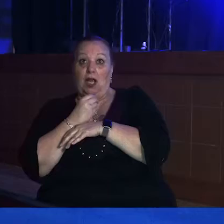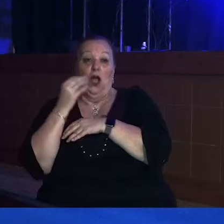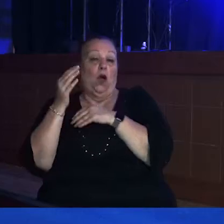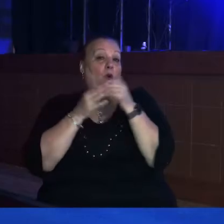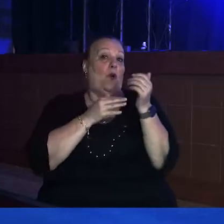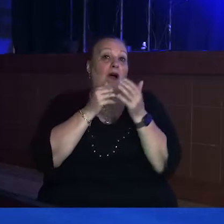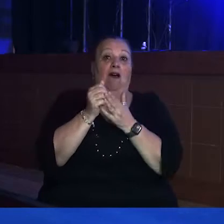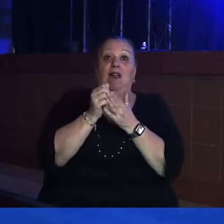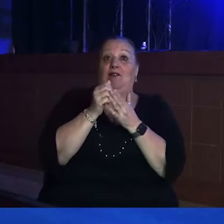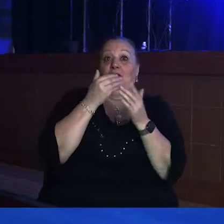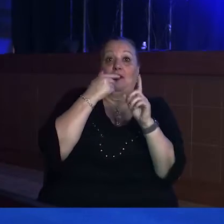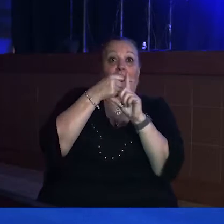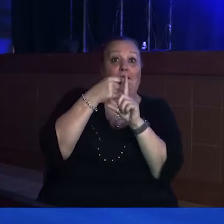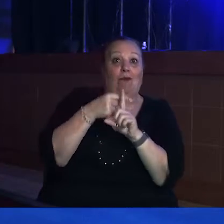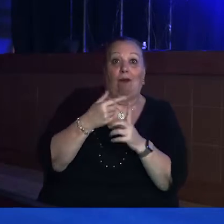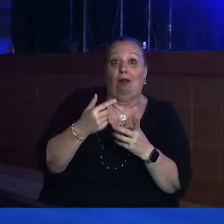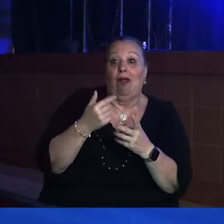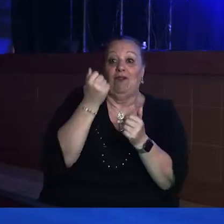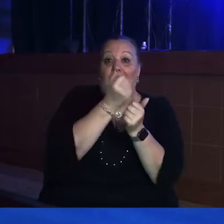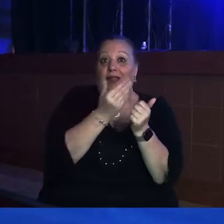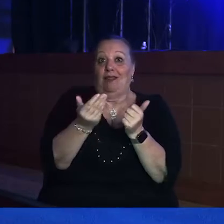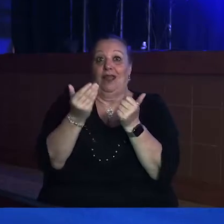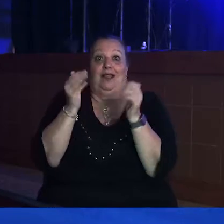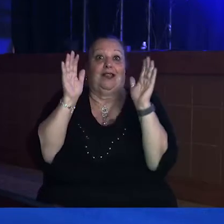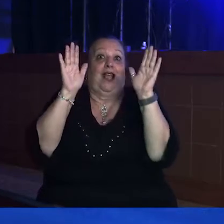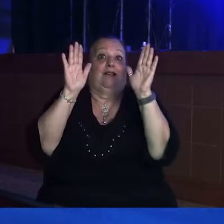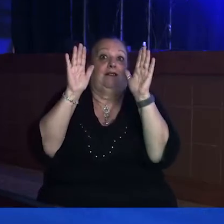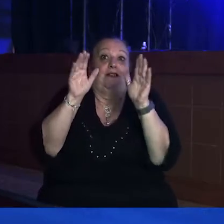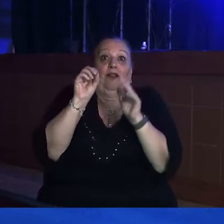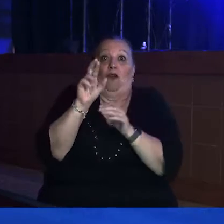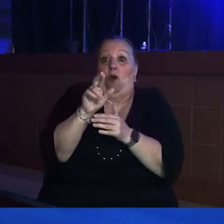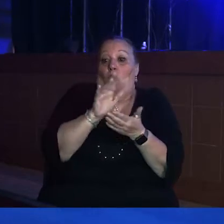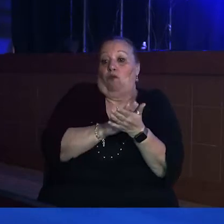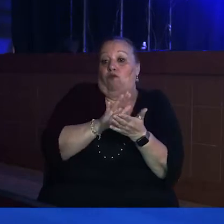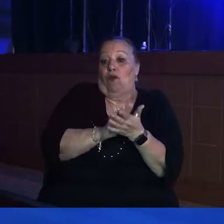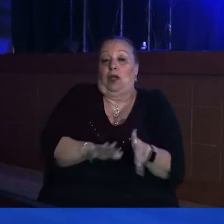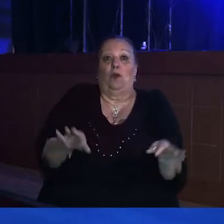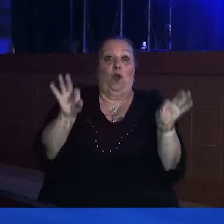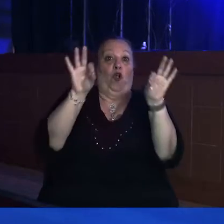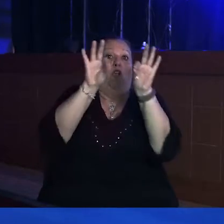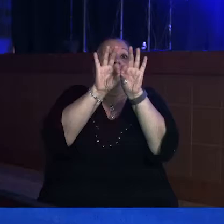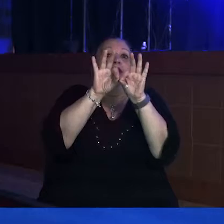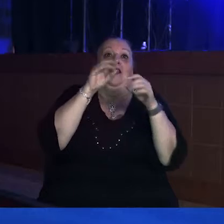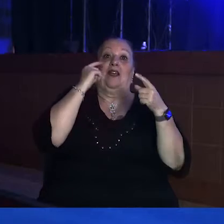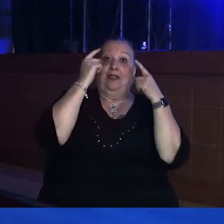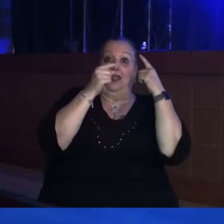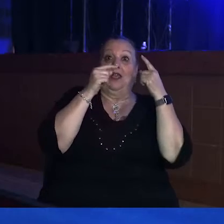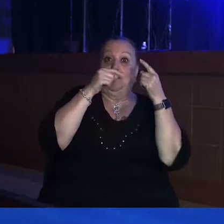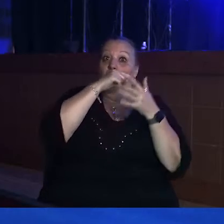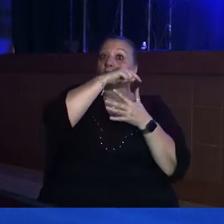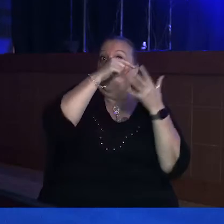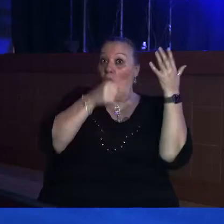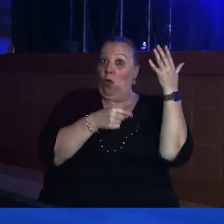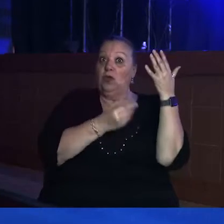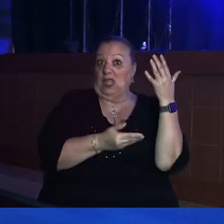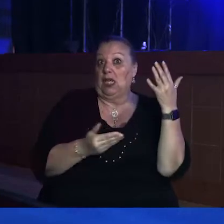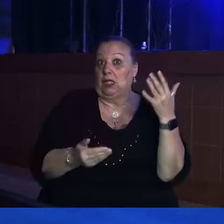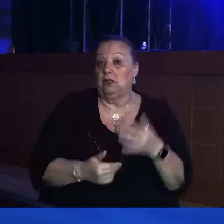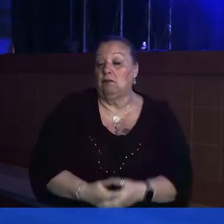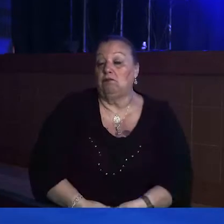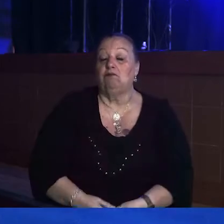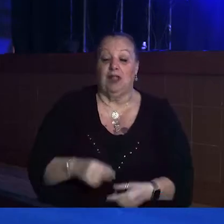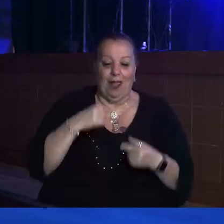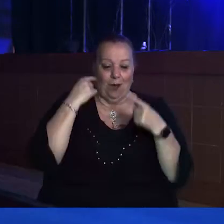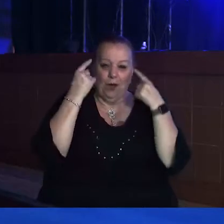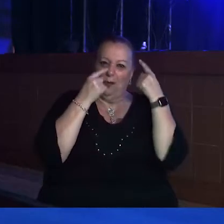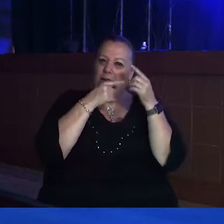admirable, if anything is excellent or praiseworthy, think about such things. So we meditate on those things. Fill your